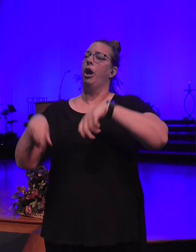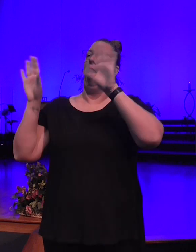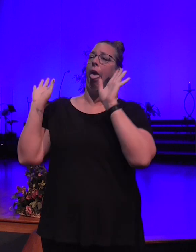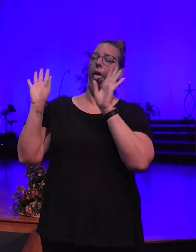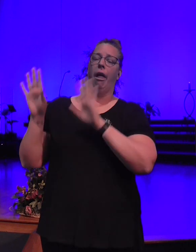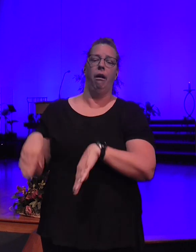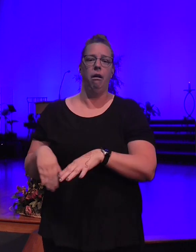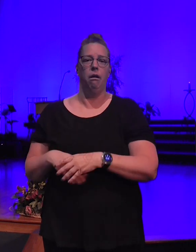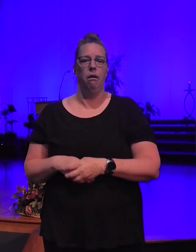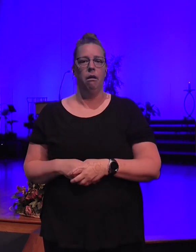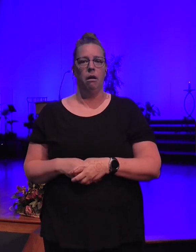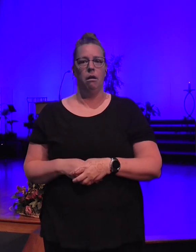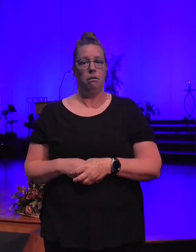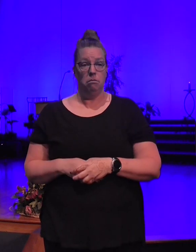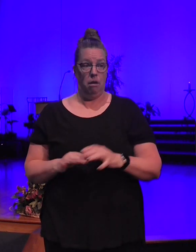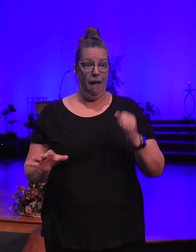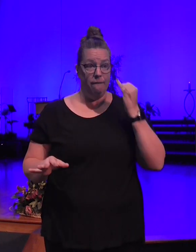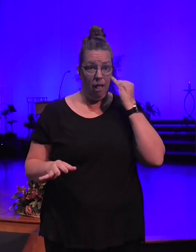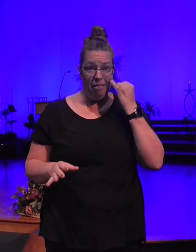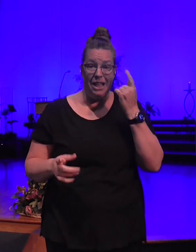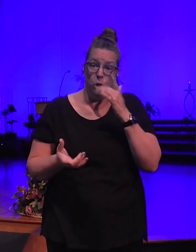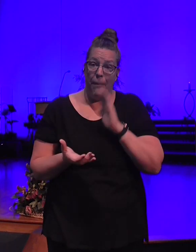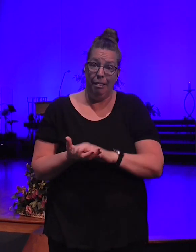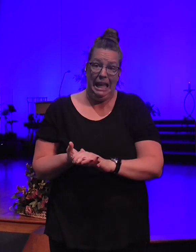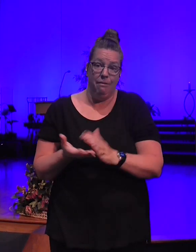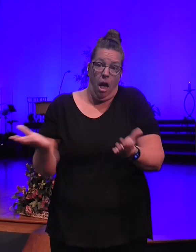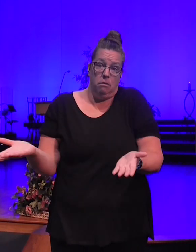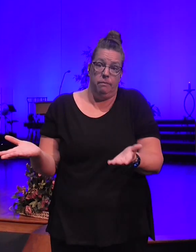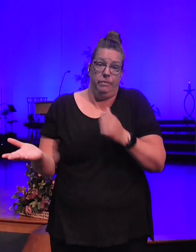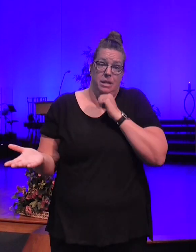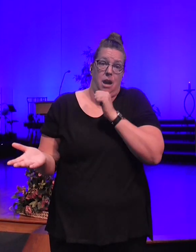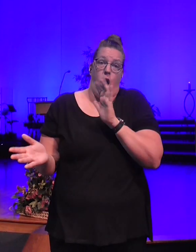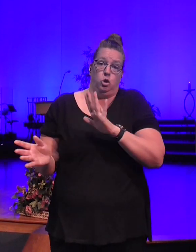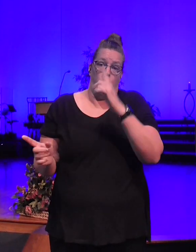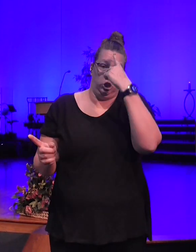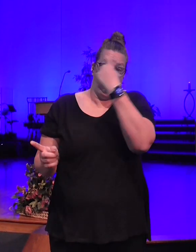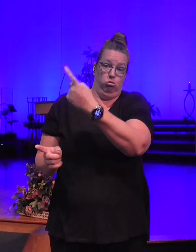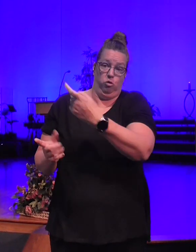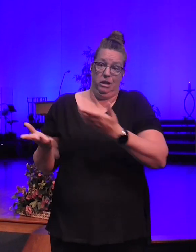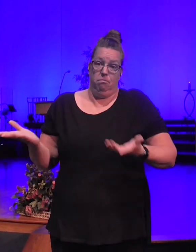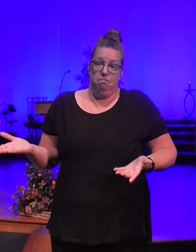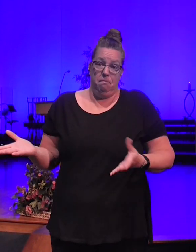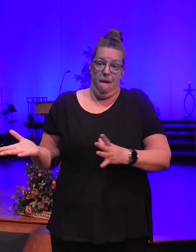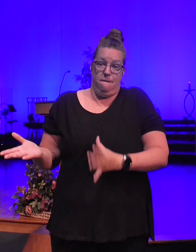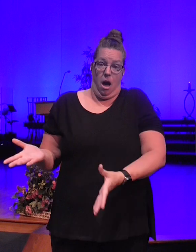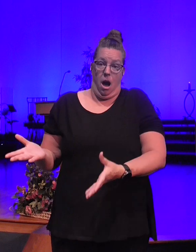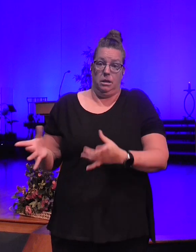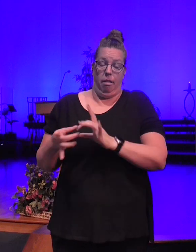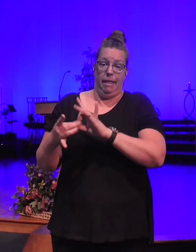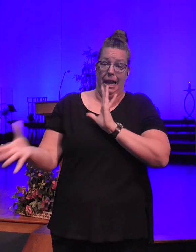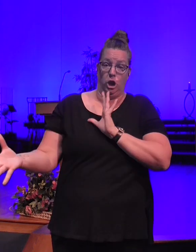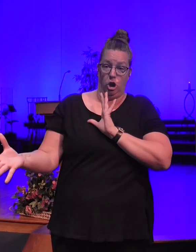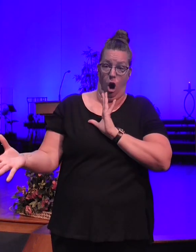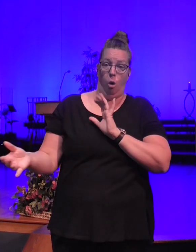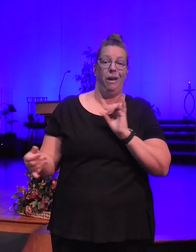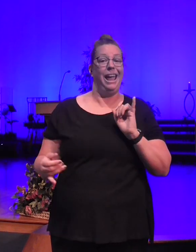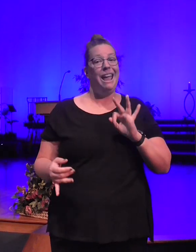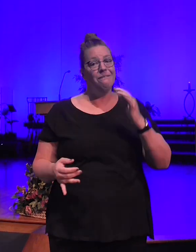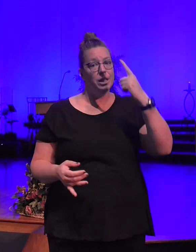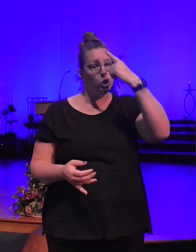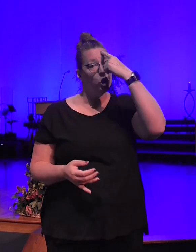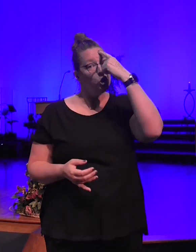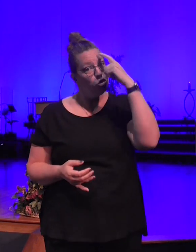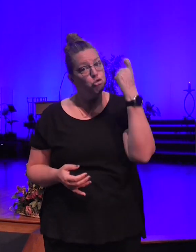next thing, unless that's what you truly believe. If that's not your dream, then let it go. But if it's your